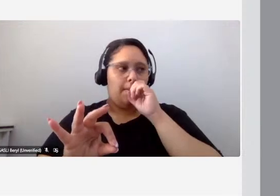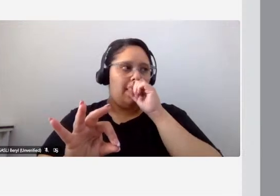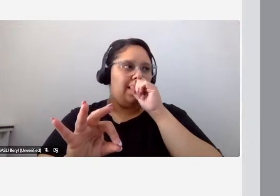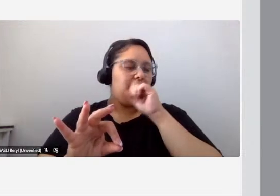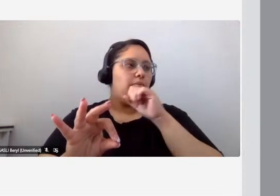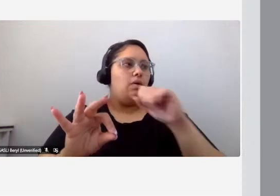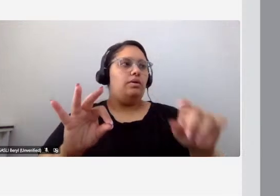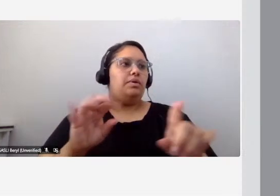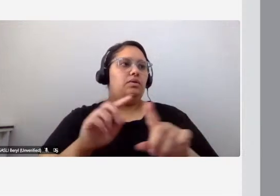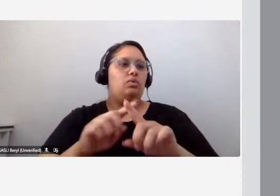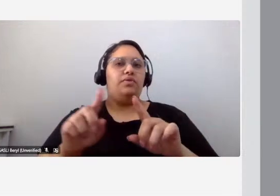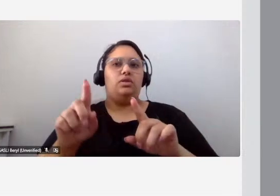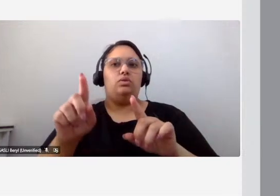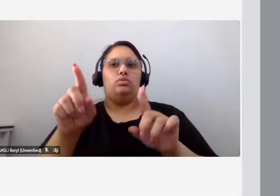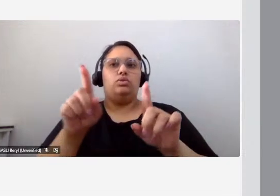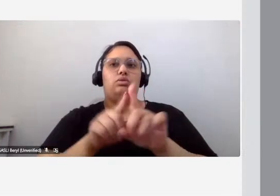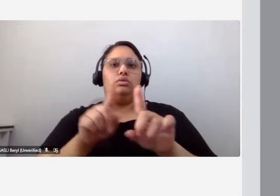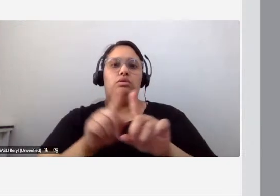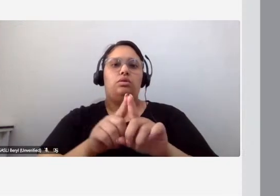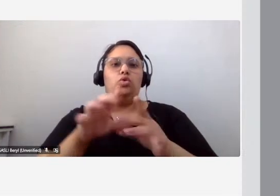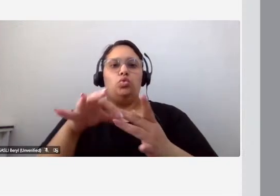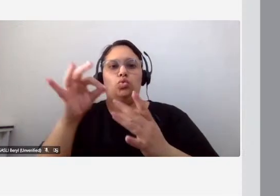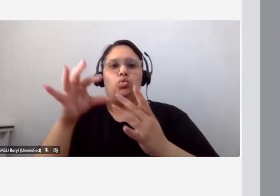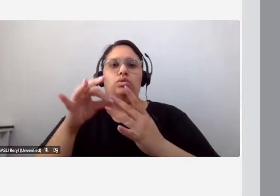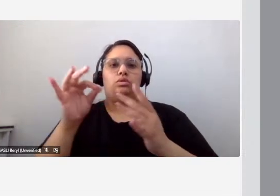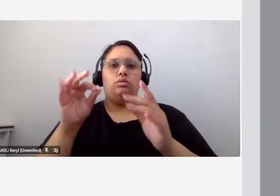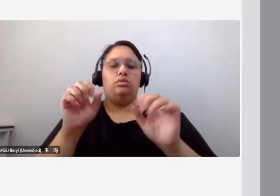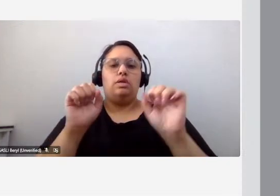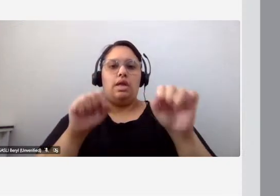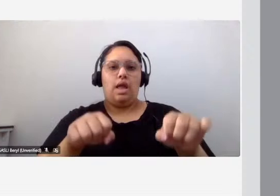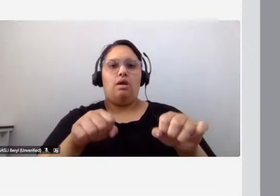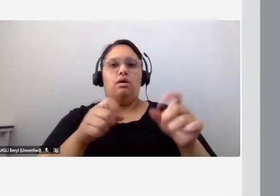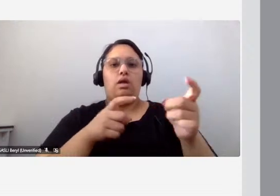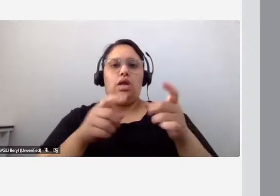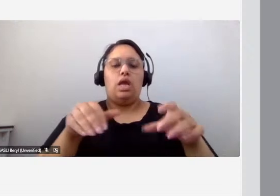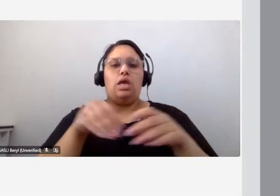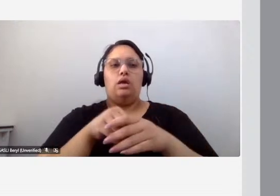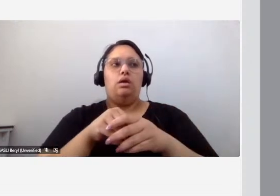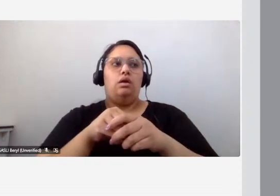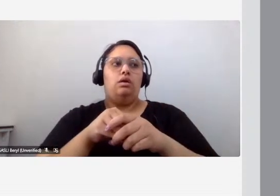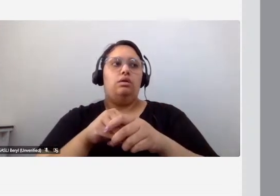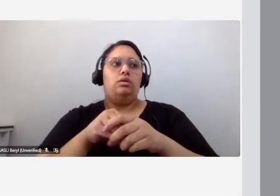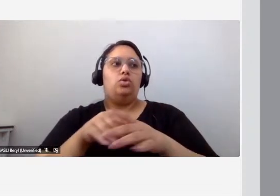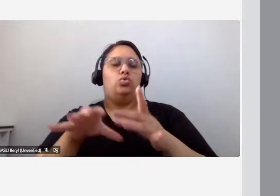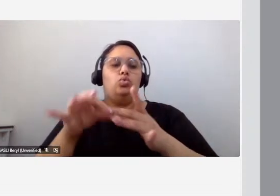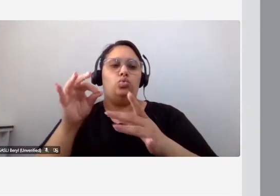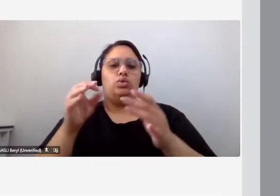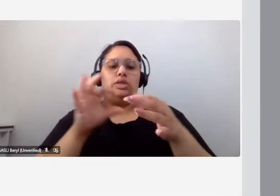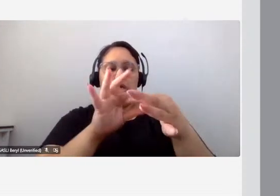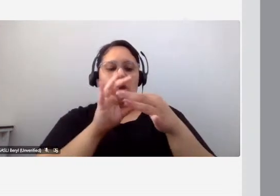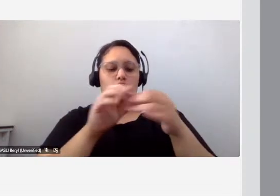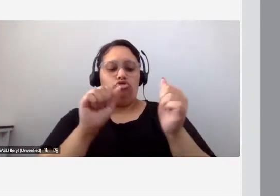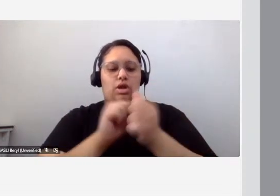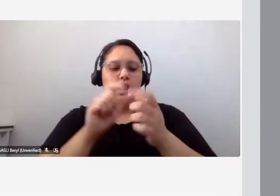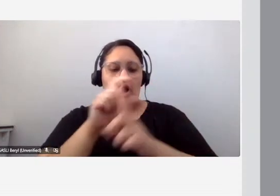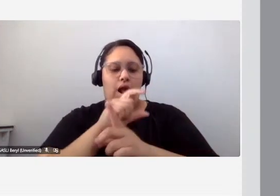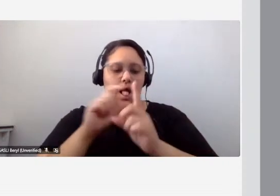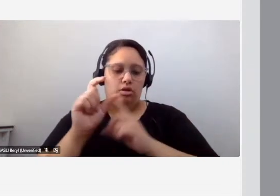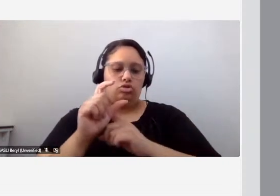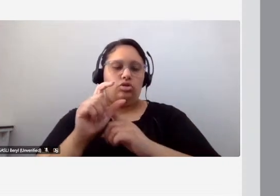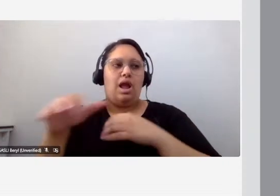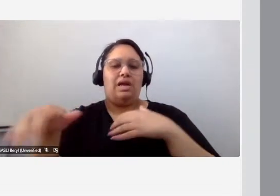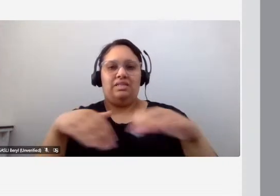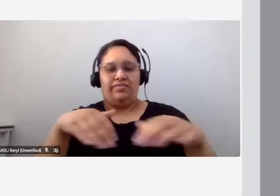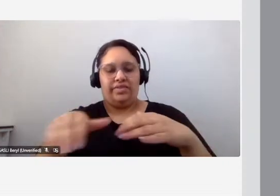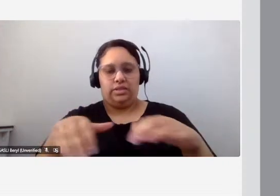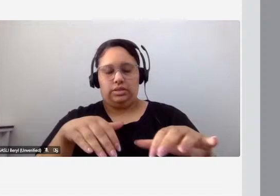be active, where they can choose to engage in sports, they can choose to engage in cultural